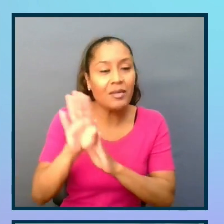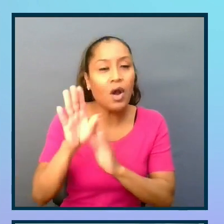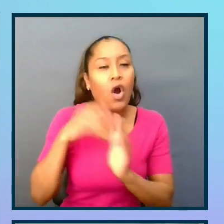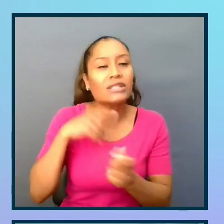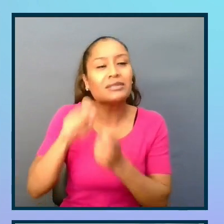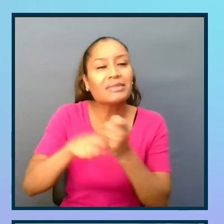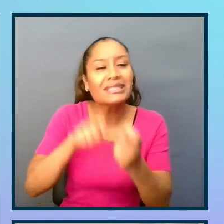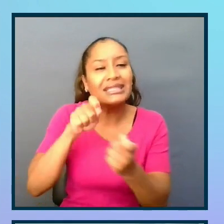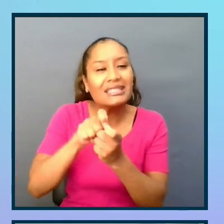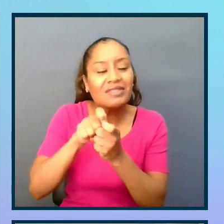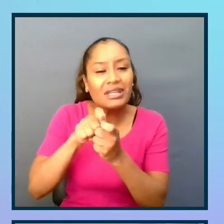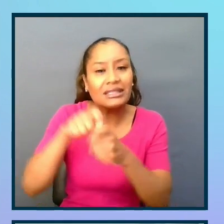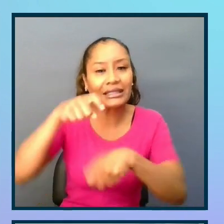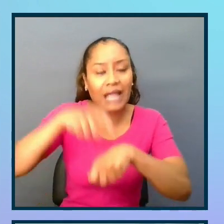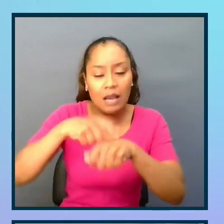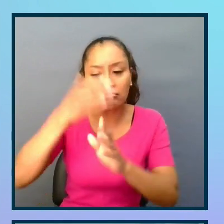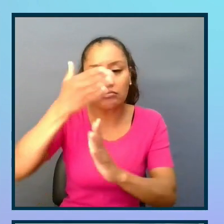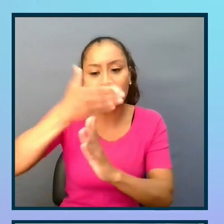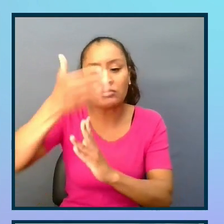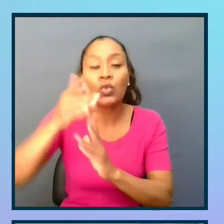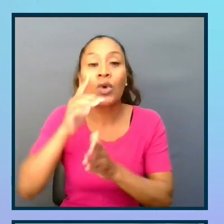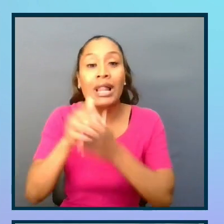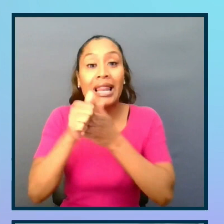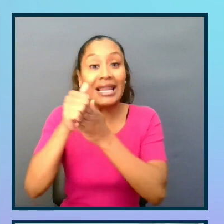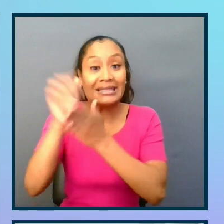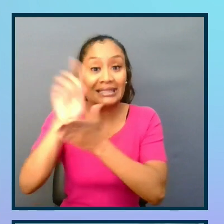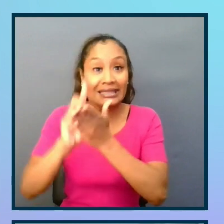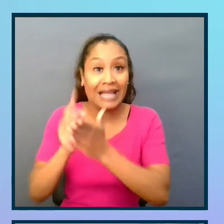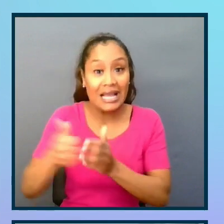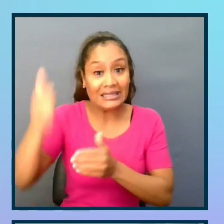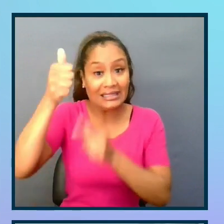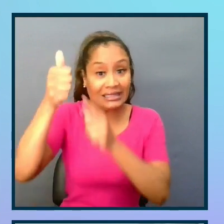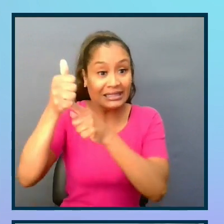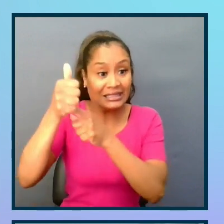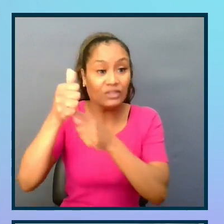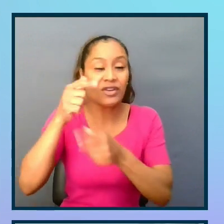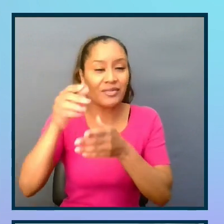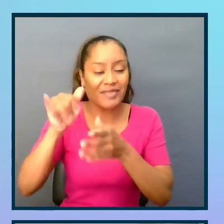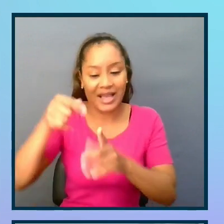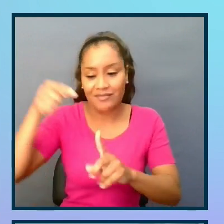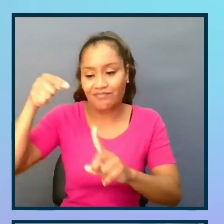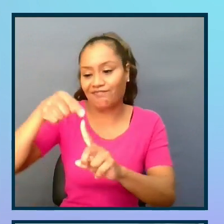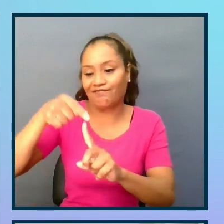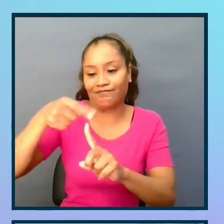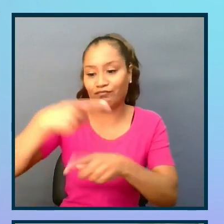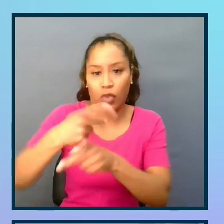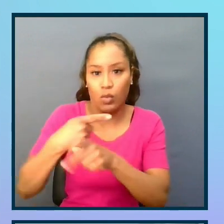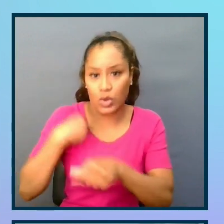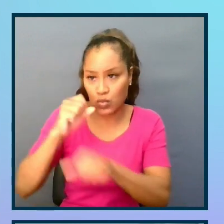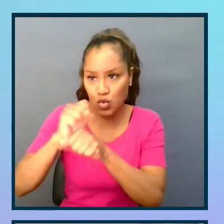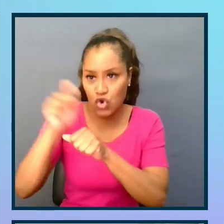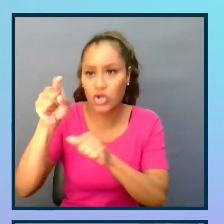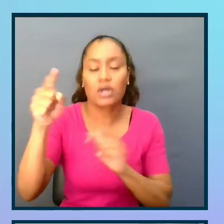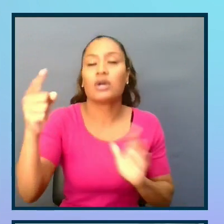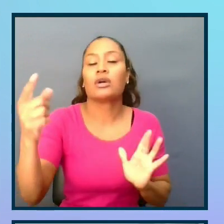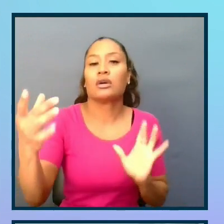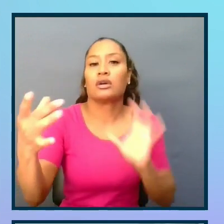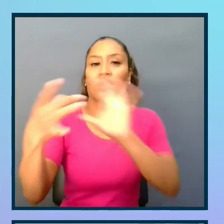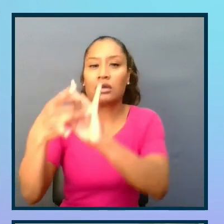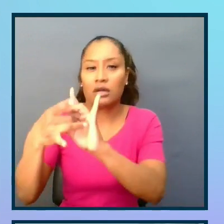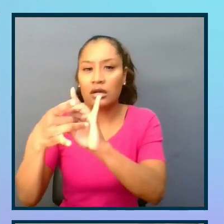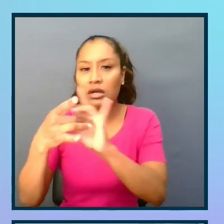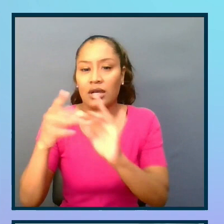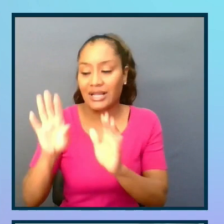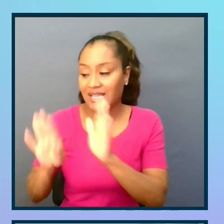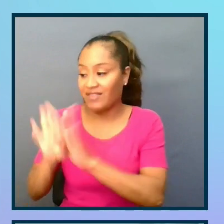points between the lead designer for the whatever feature or product that's being worked on and whichever